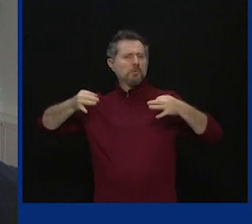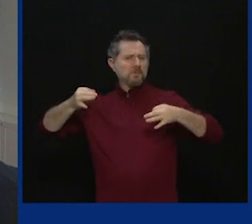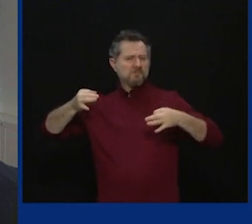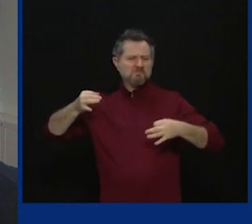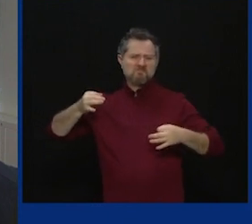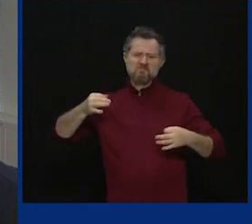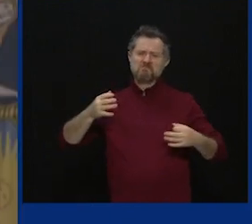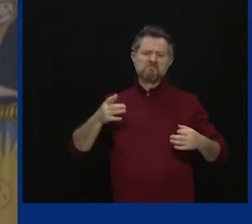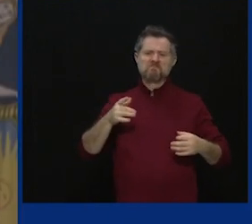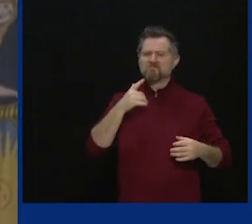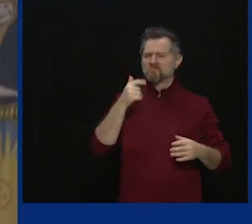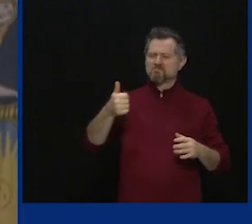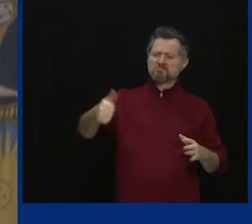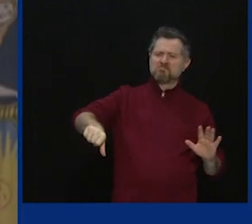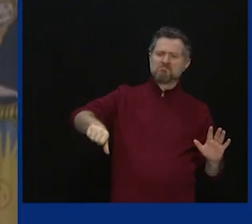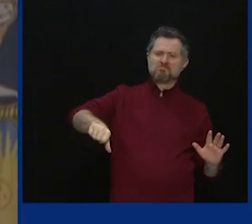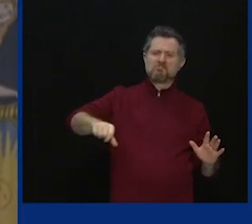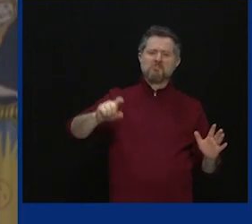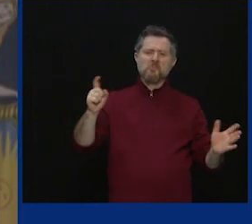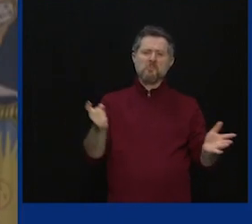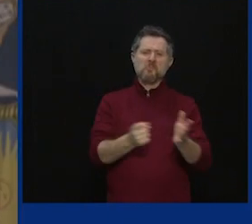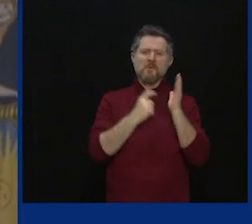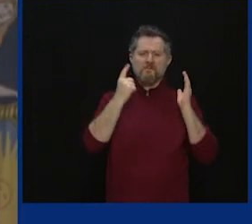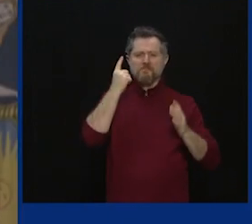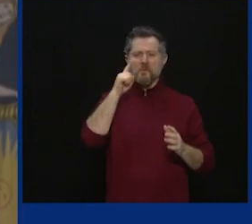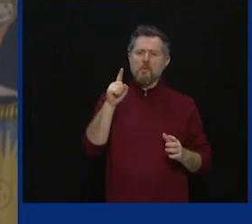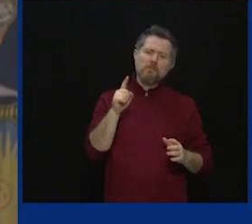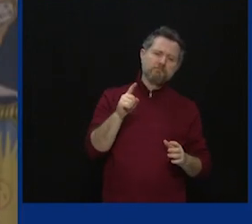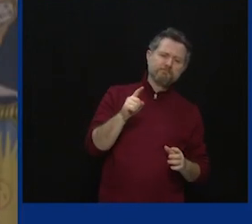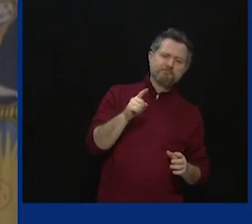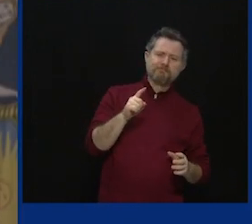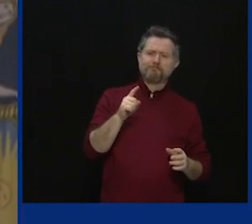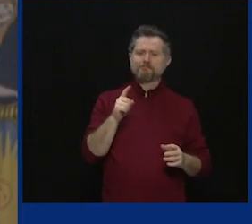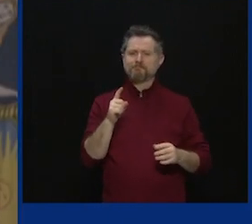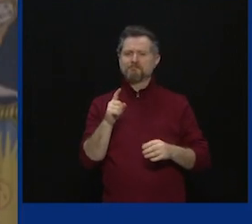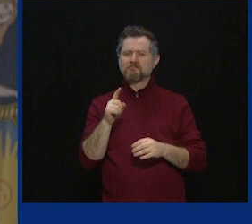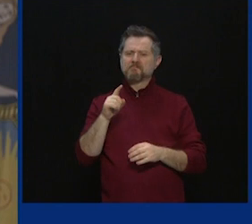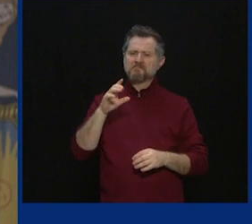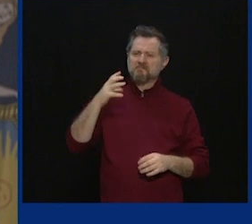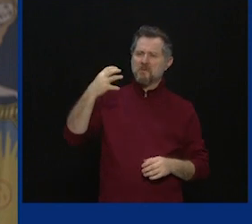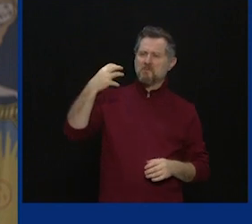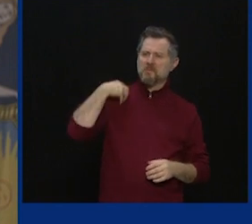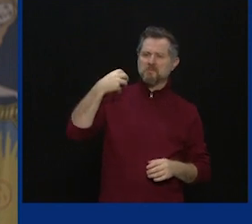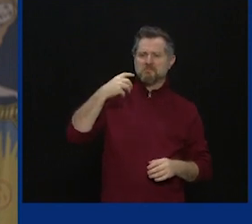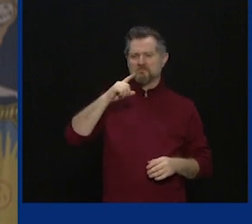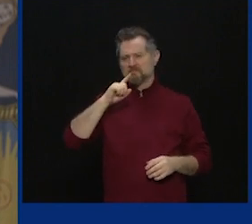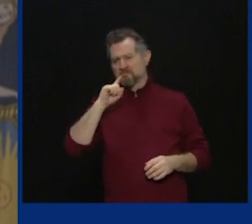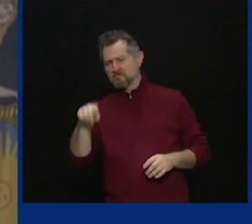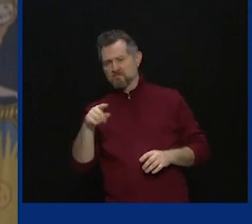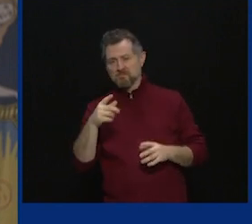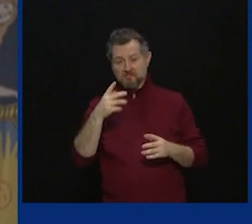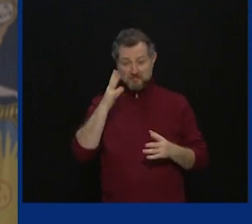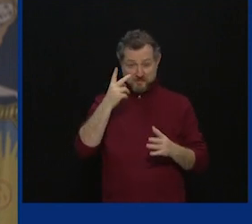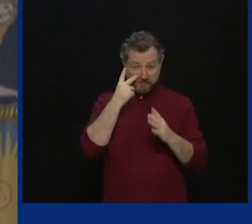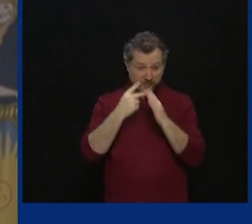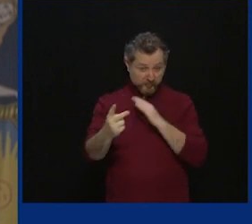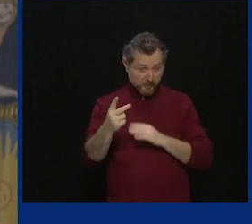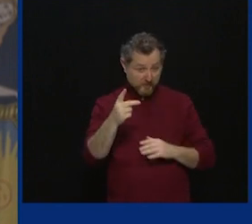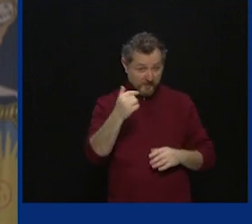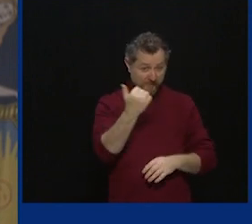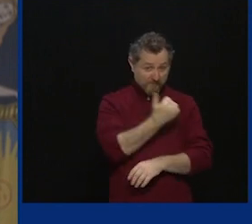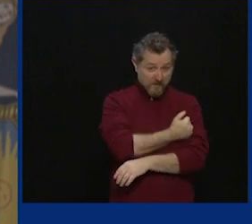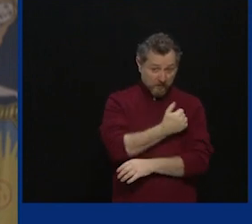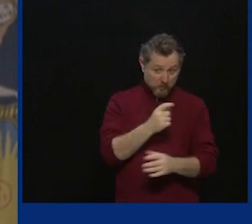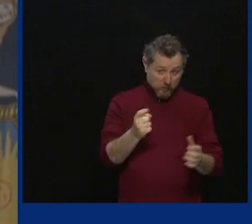you foresee making further mandates on businesses for vaccination requirements to fill that void? Certainly, it is my hope